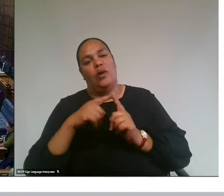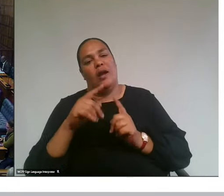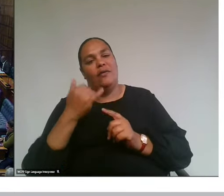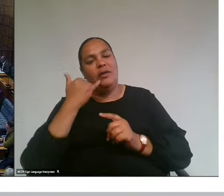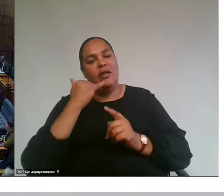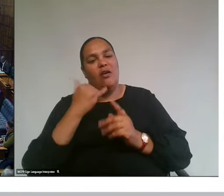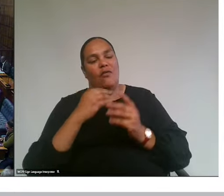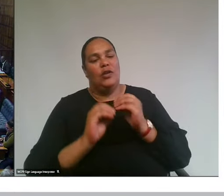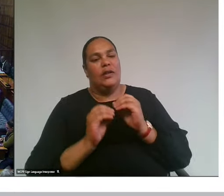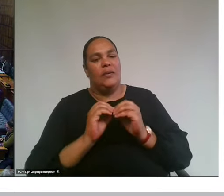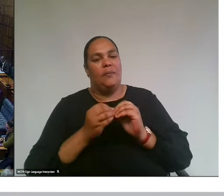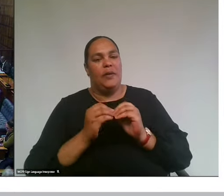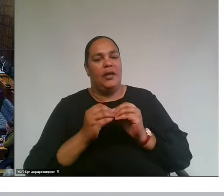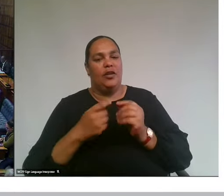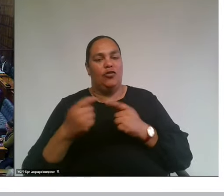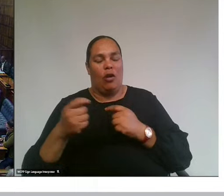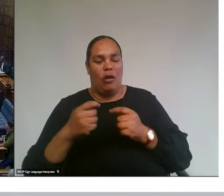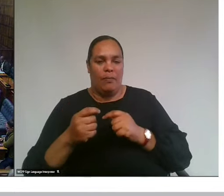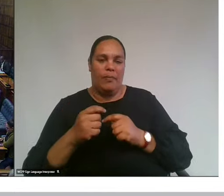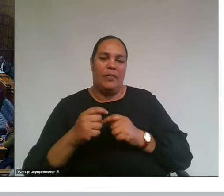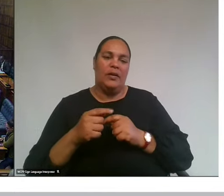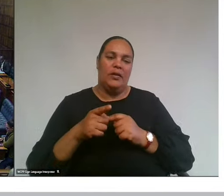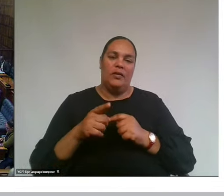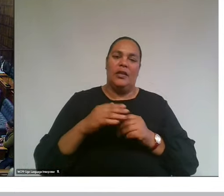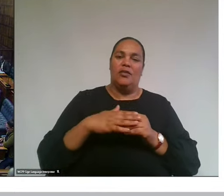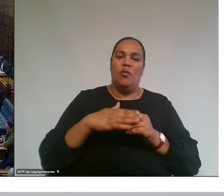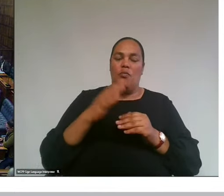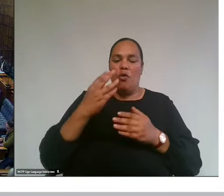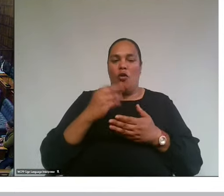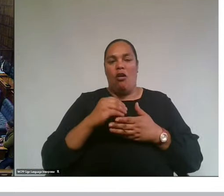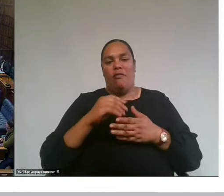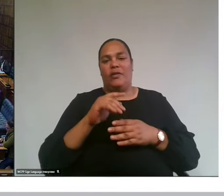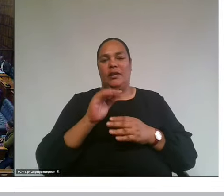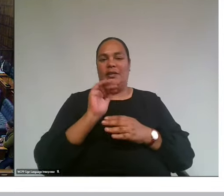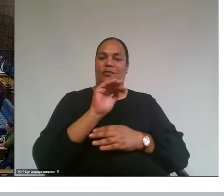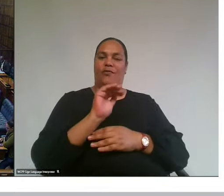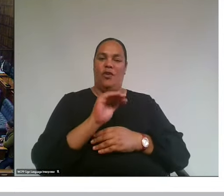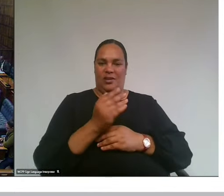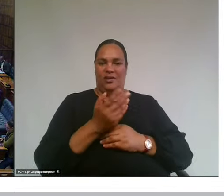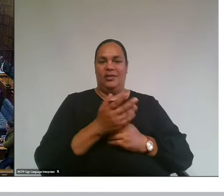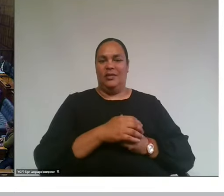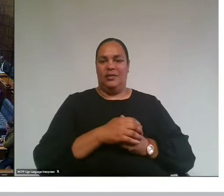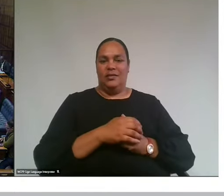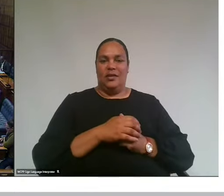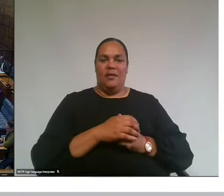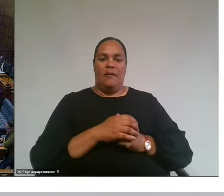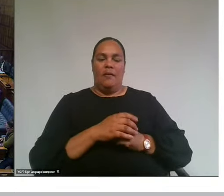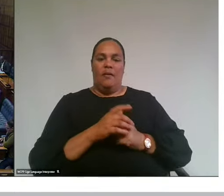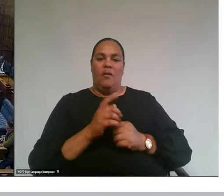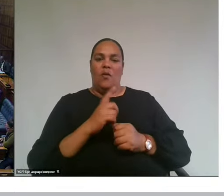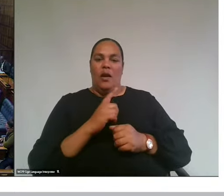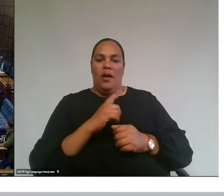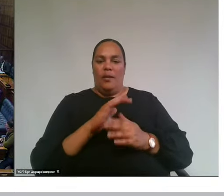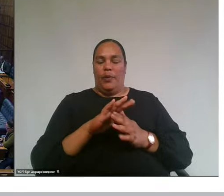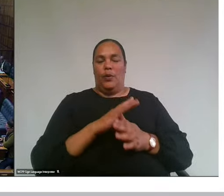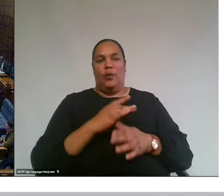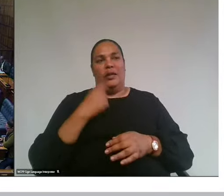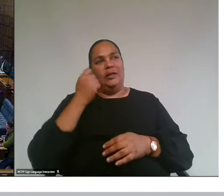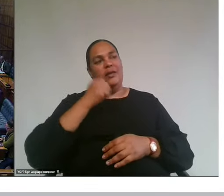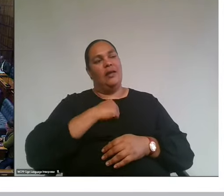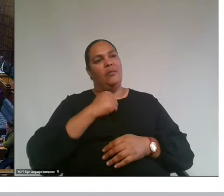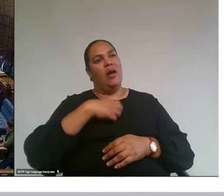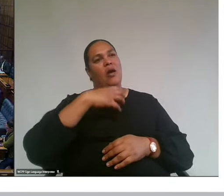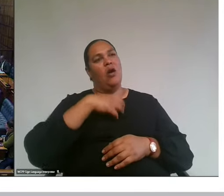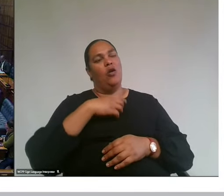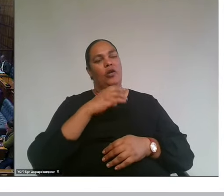repair shops these are more often than not foreigners because my understanding is our own